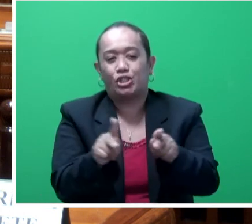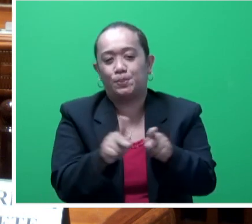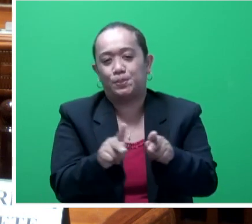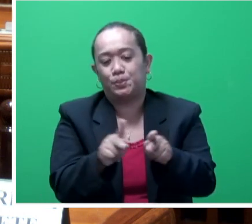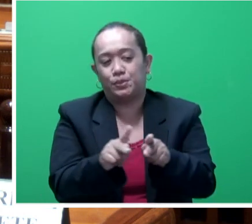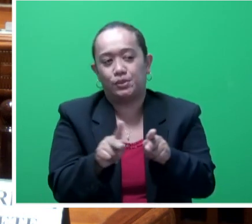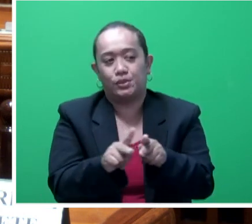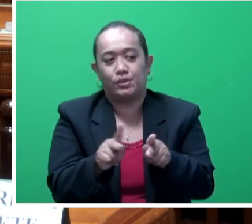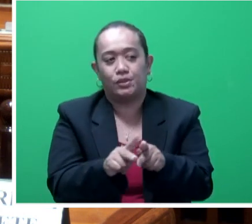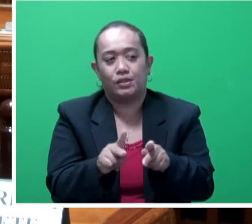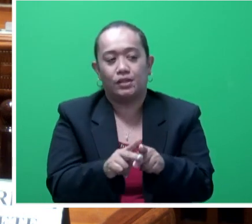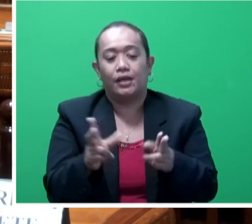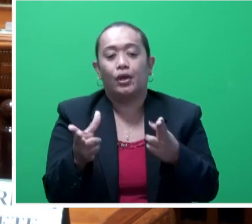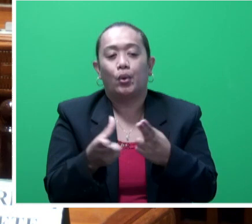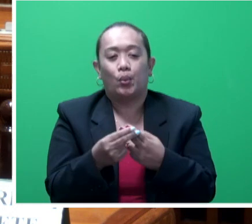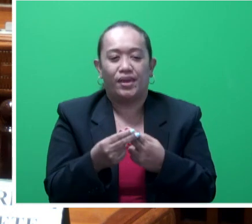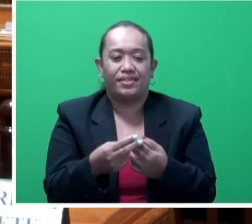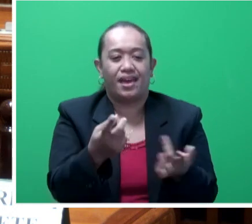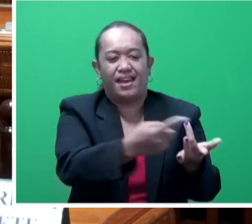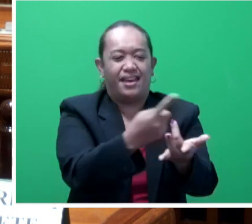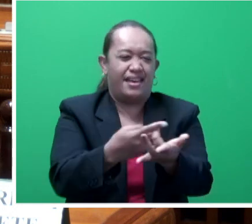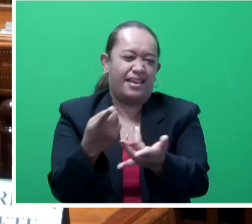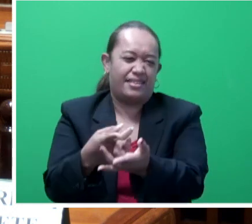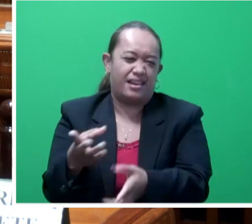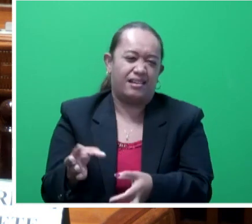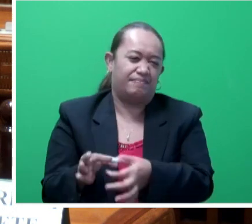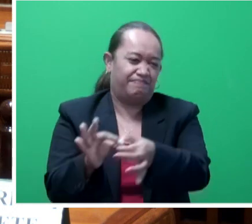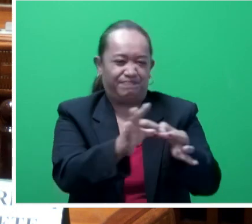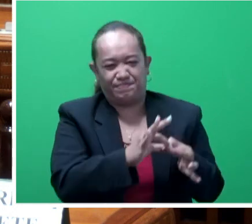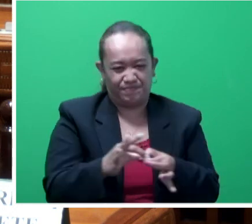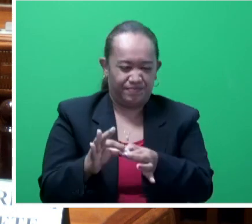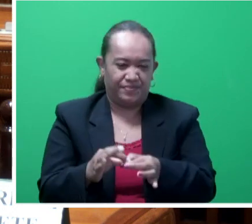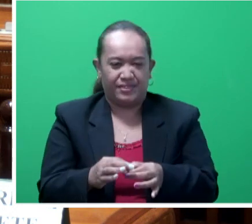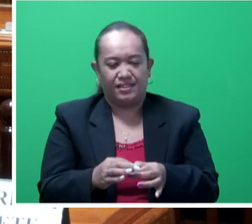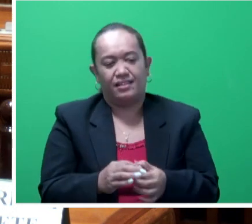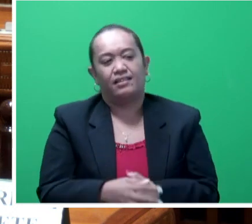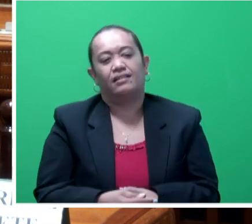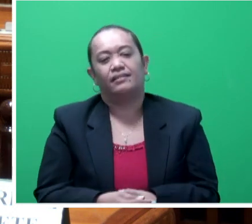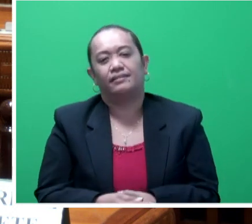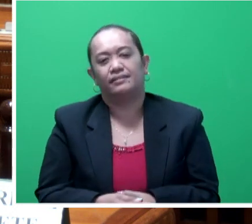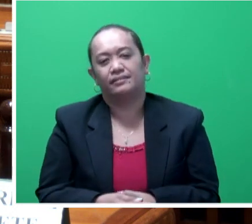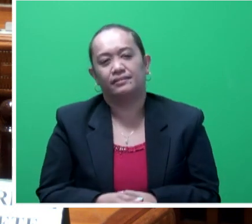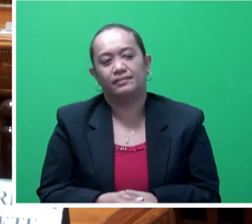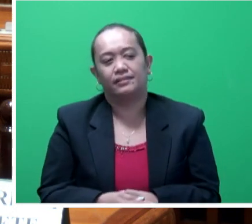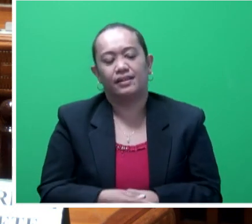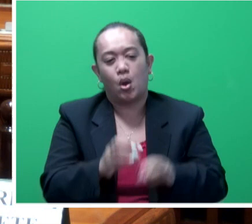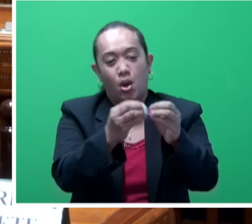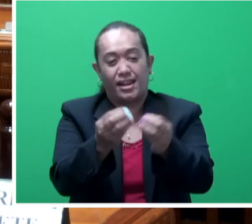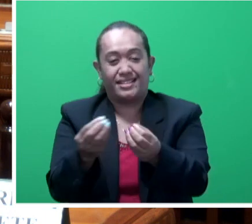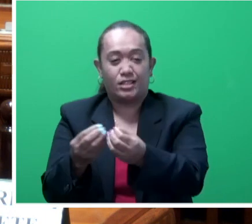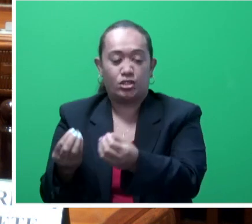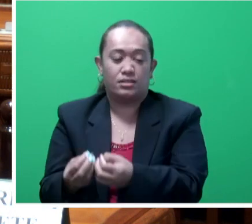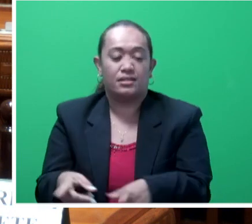important, particularly with key stakeholders, the integrated multi-agency approach, and of course we would